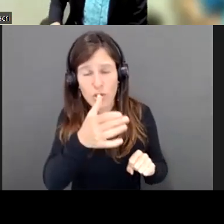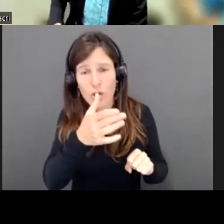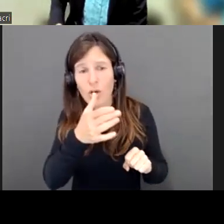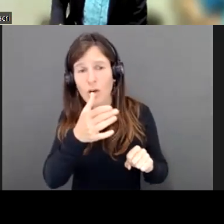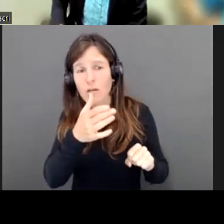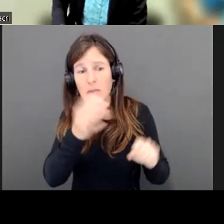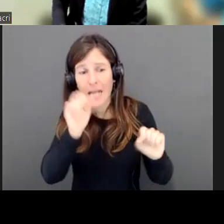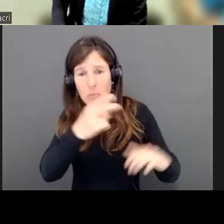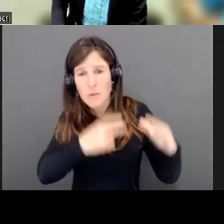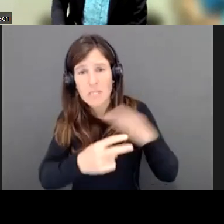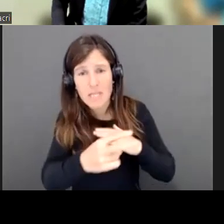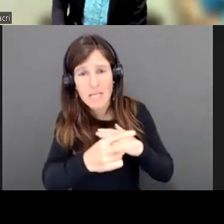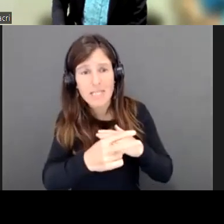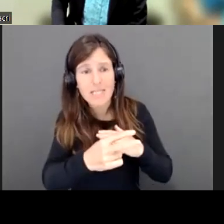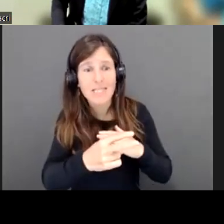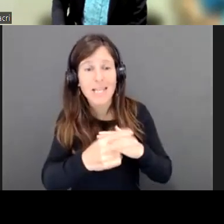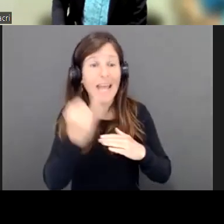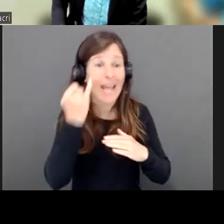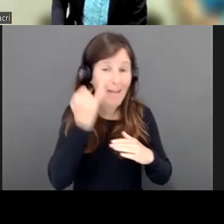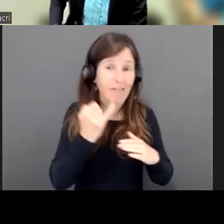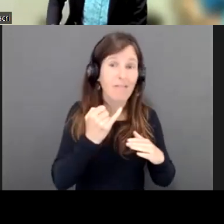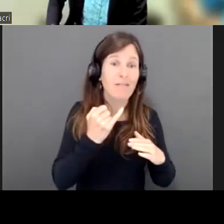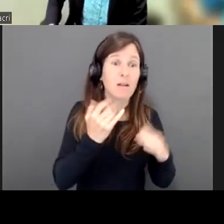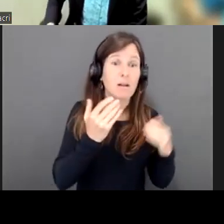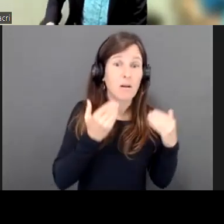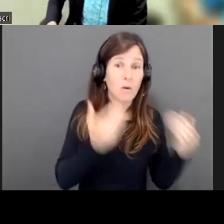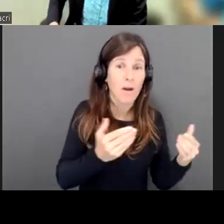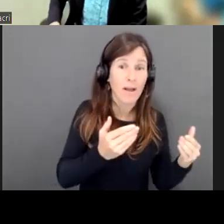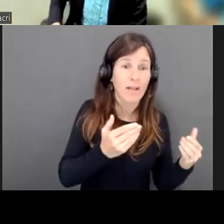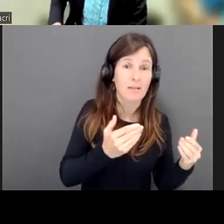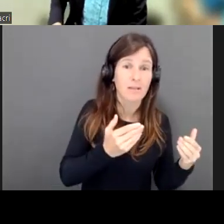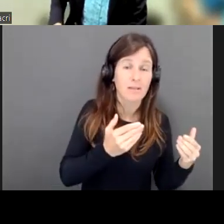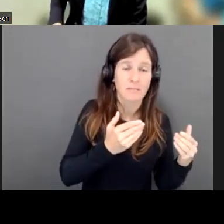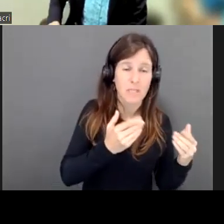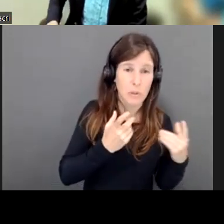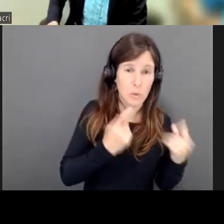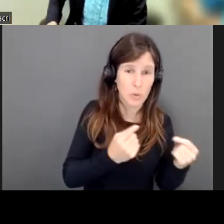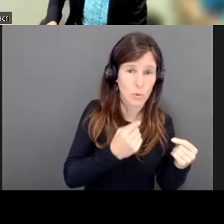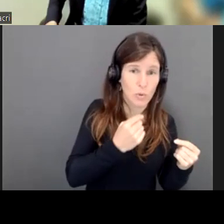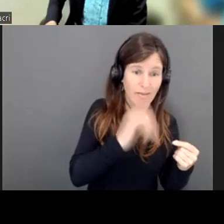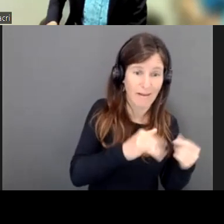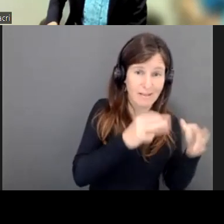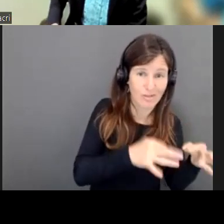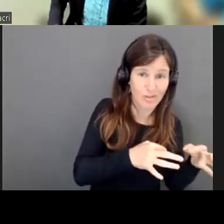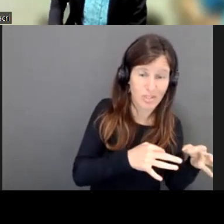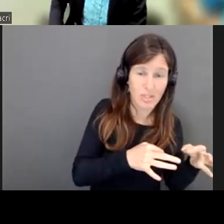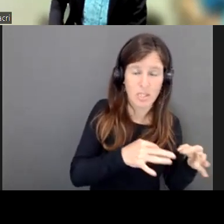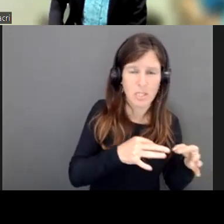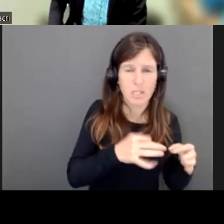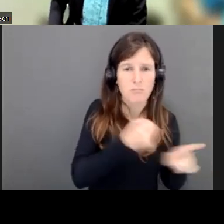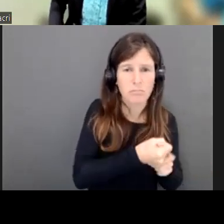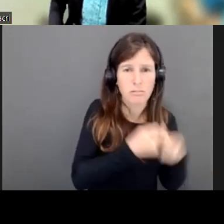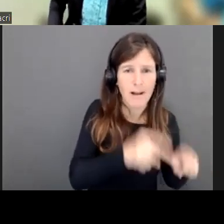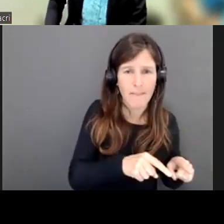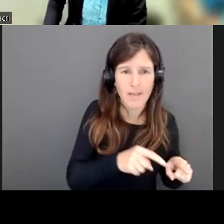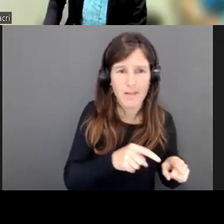their decision or their lack of decision? Also considering, when we're thinking about a decision being voluntary, who's in the